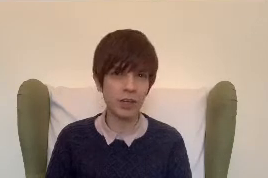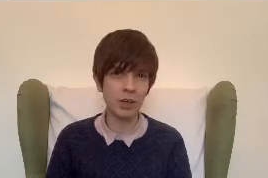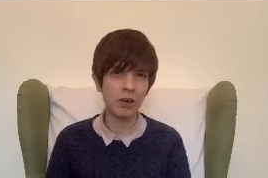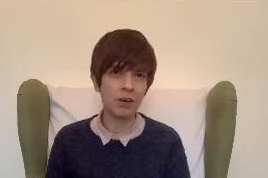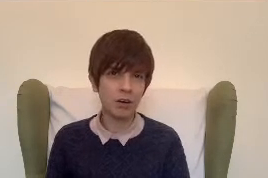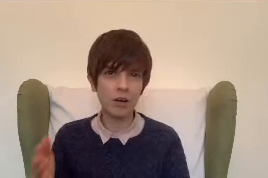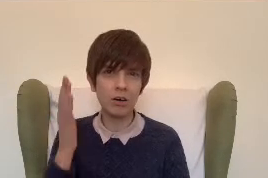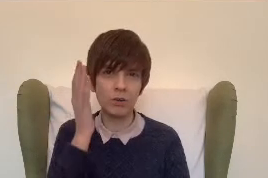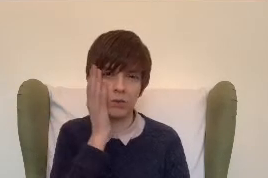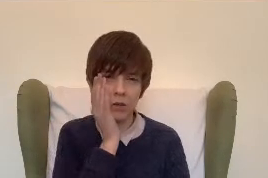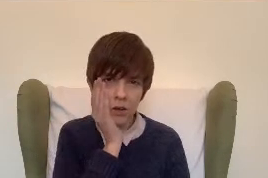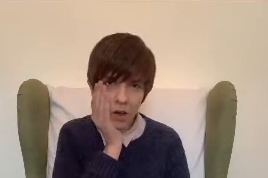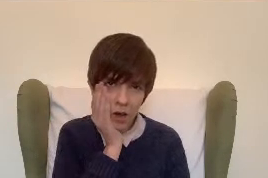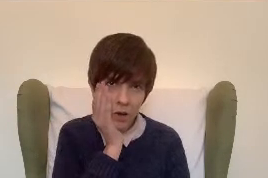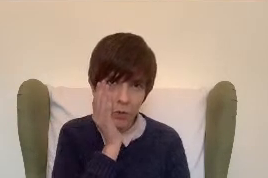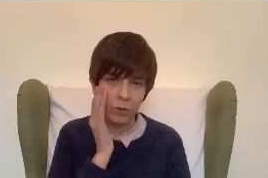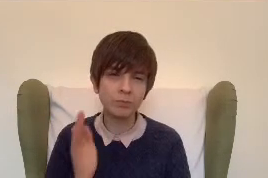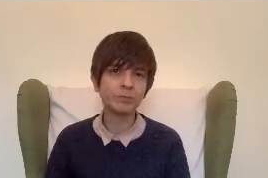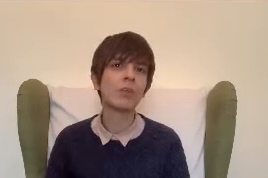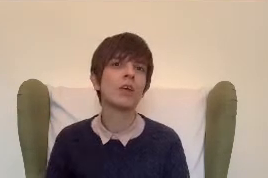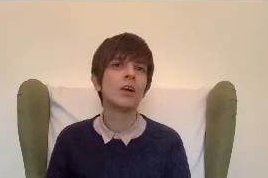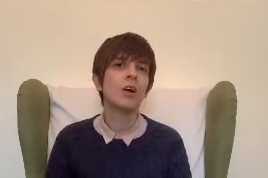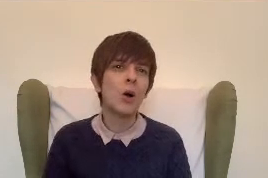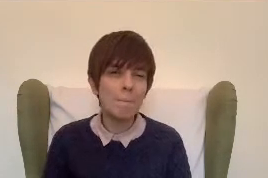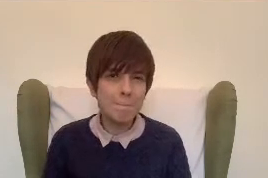be. Oh no!